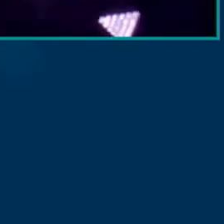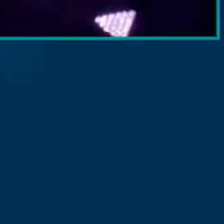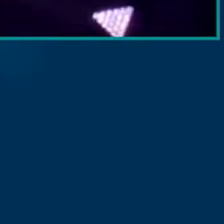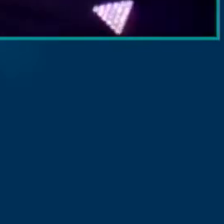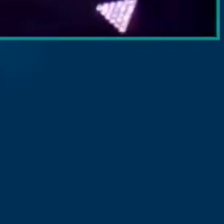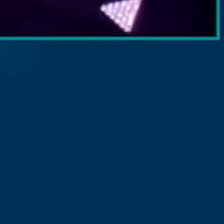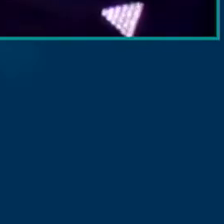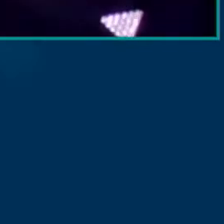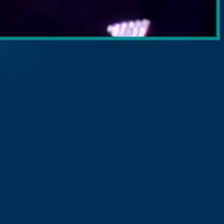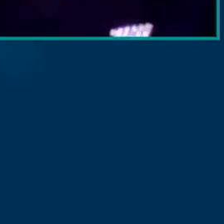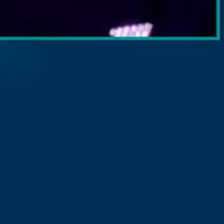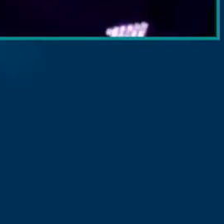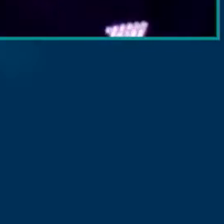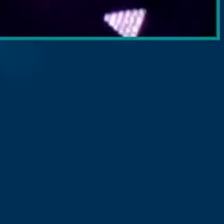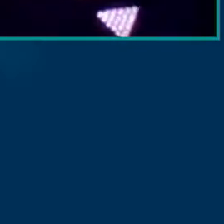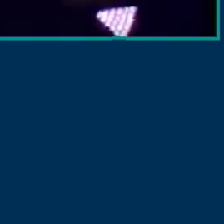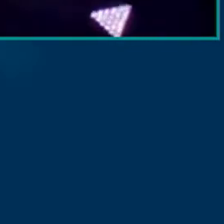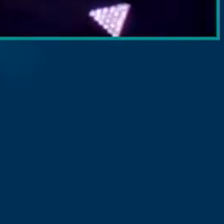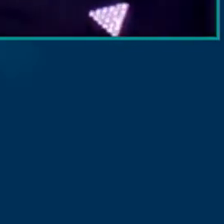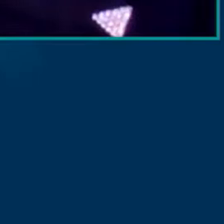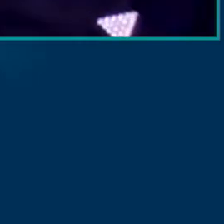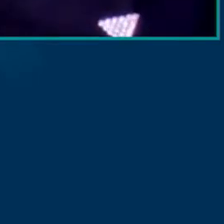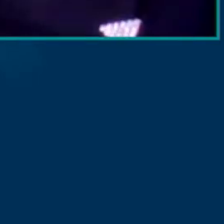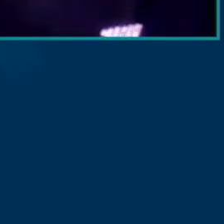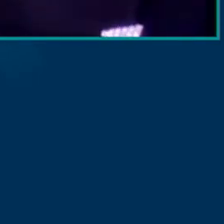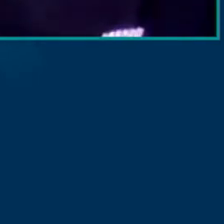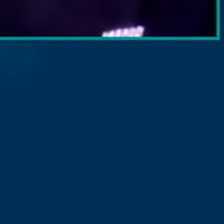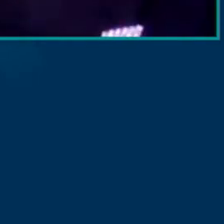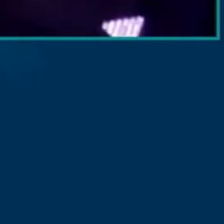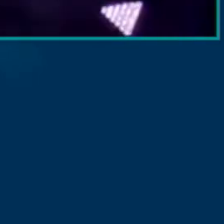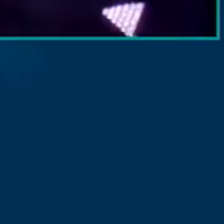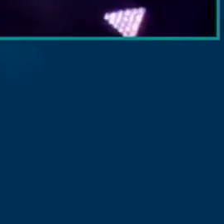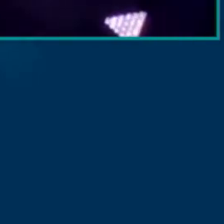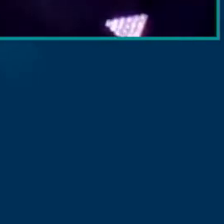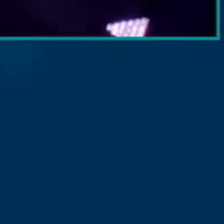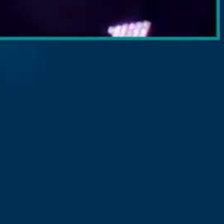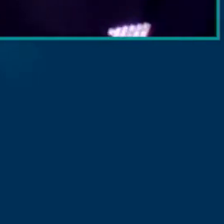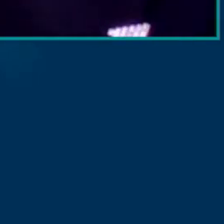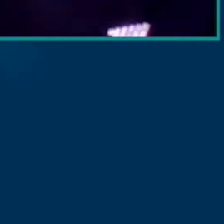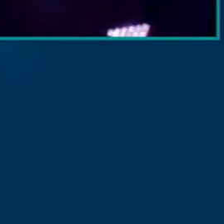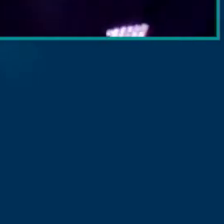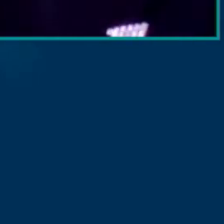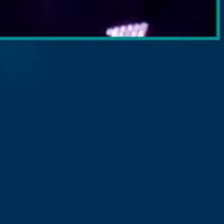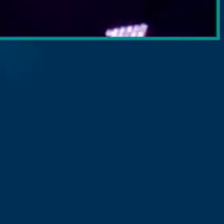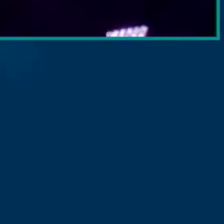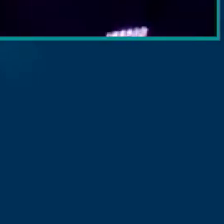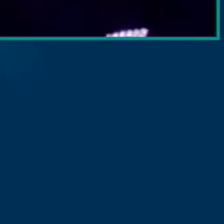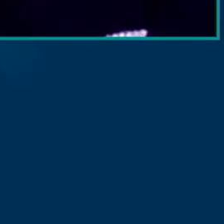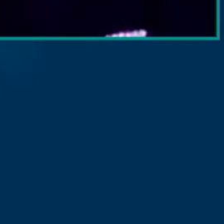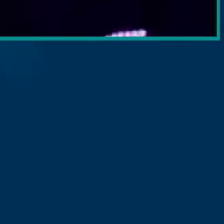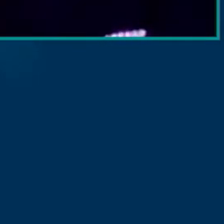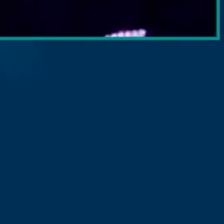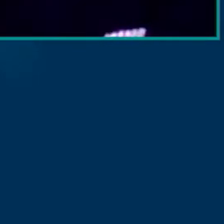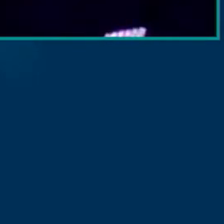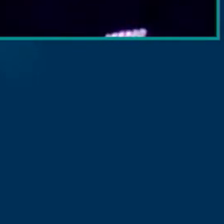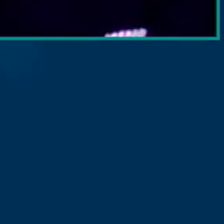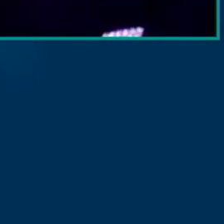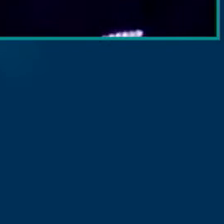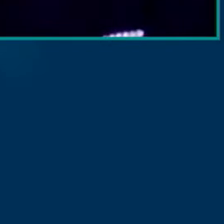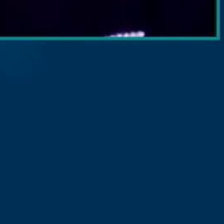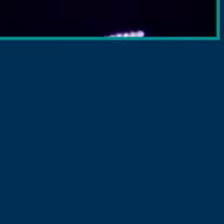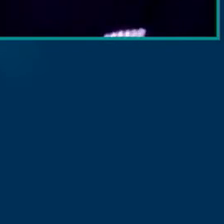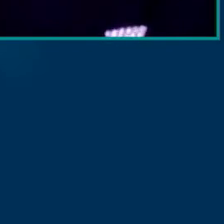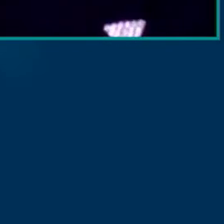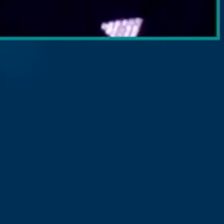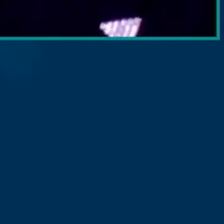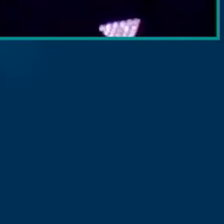they want also to prevent human tragedies that can be caused by violations of